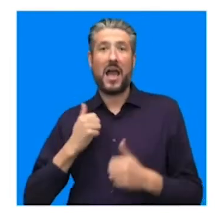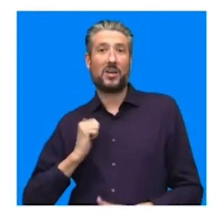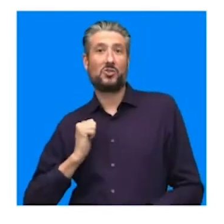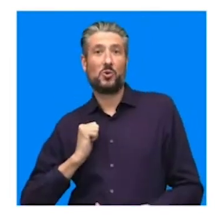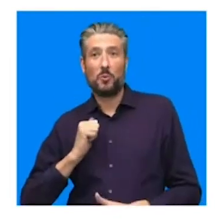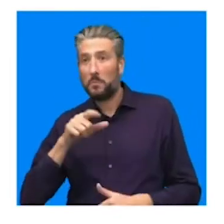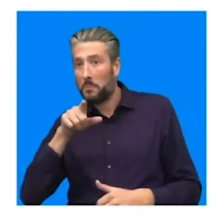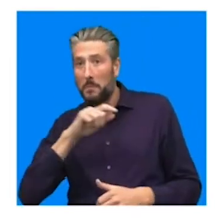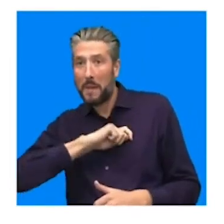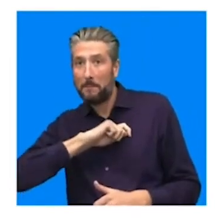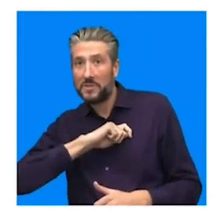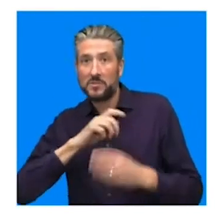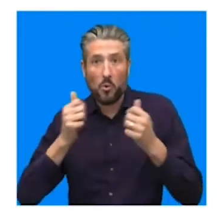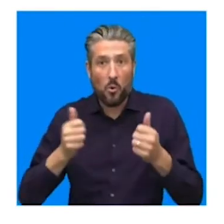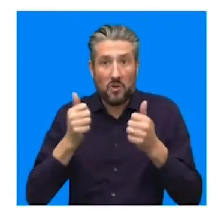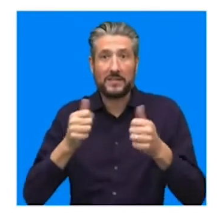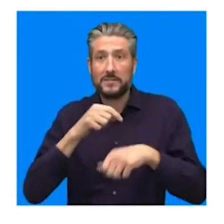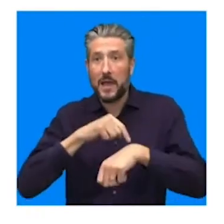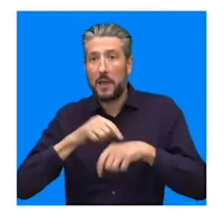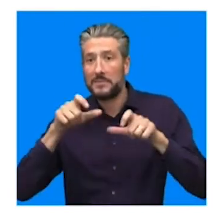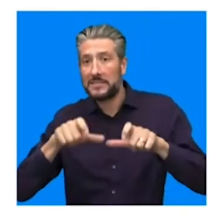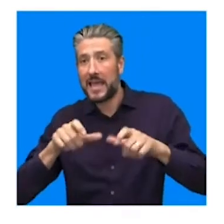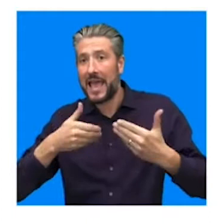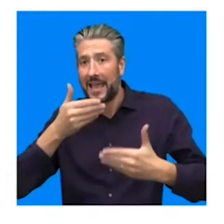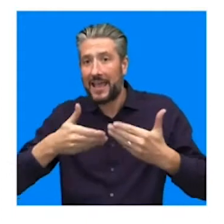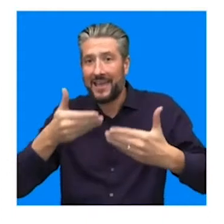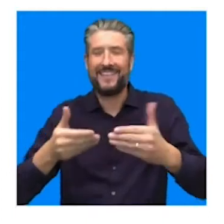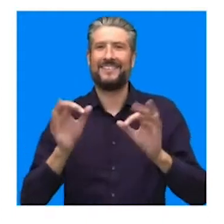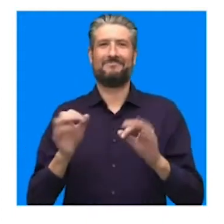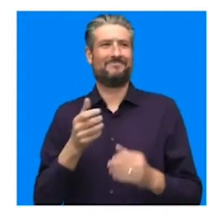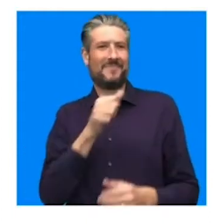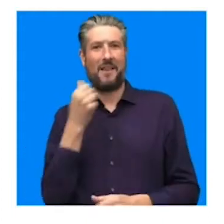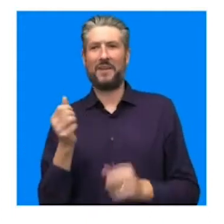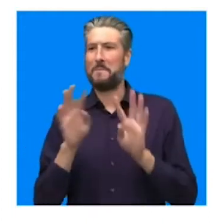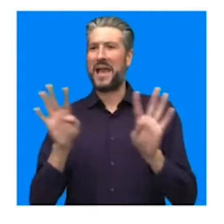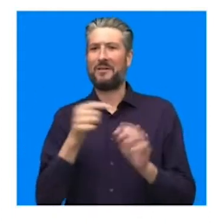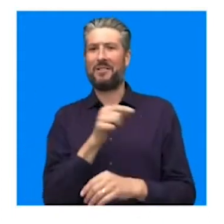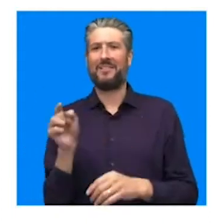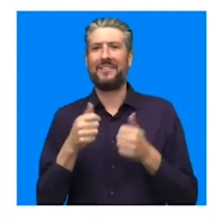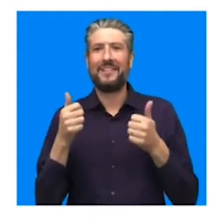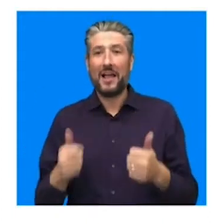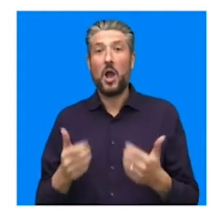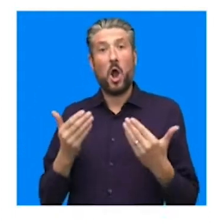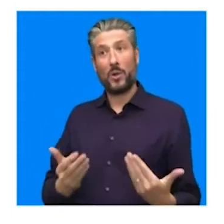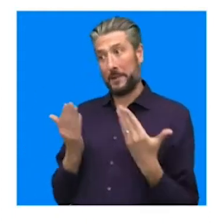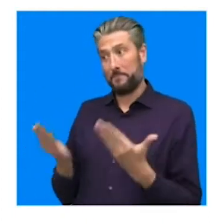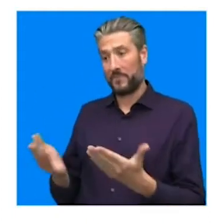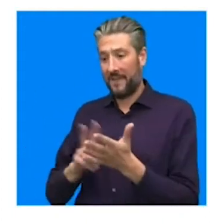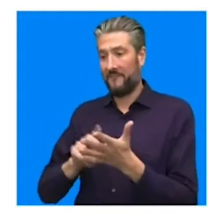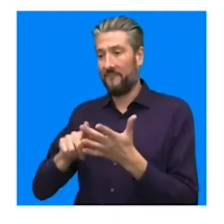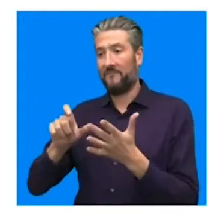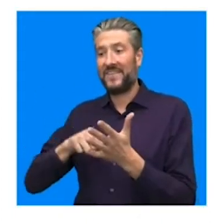upset, are you? Excellent. Yay, we're a lovely panel. Over to you, Dr. Victor Pineda,